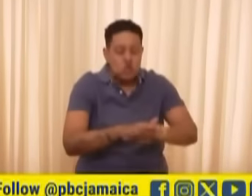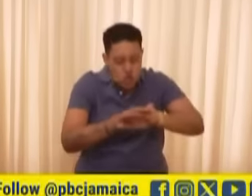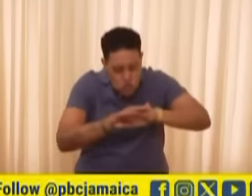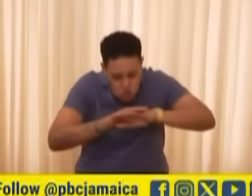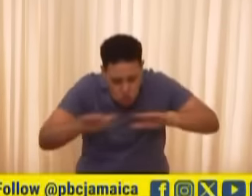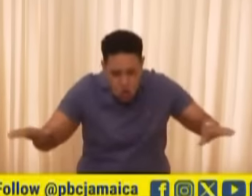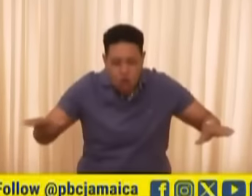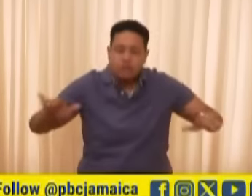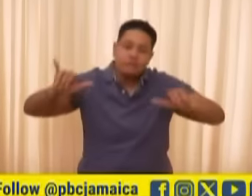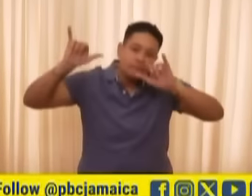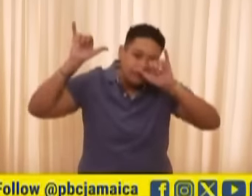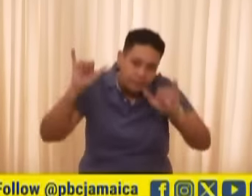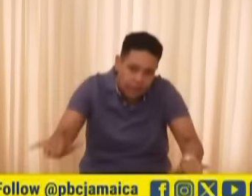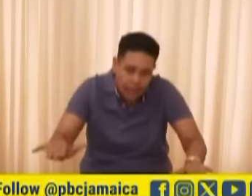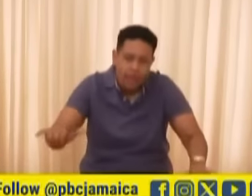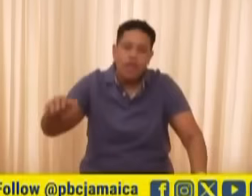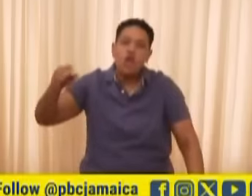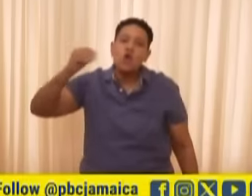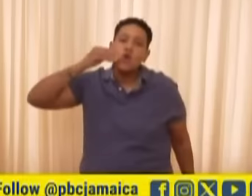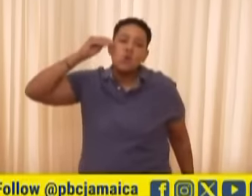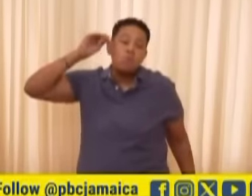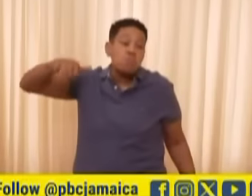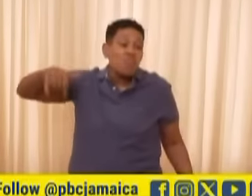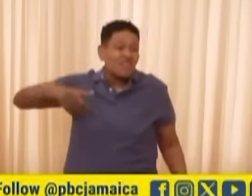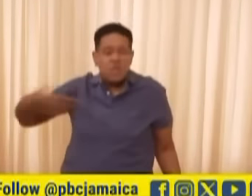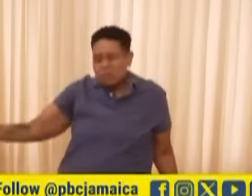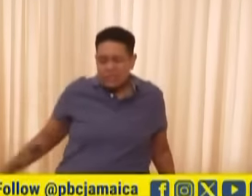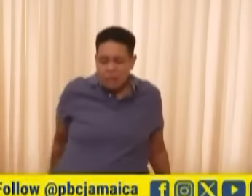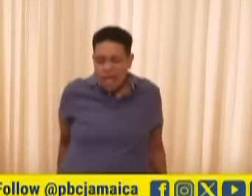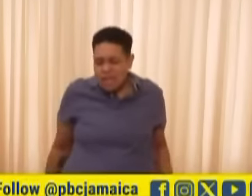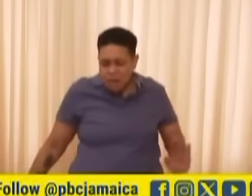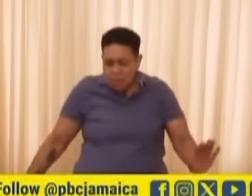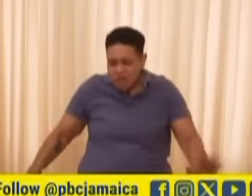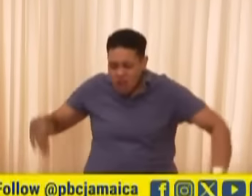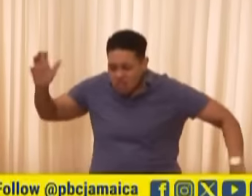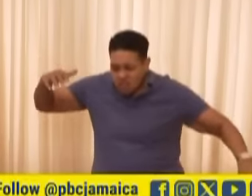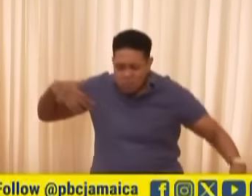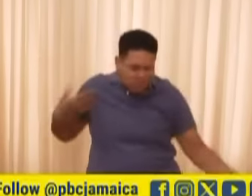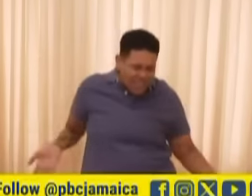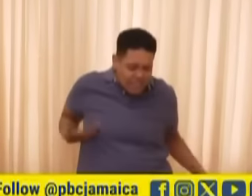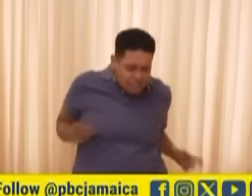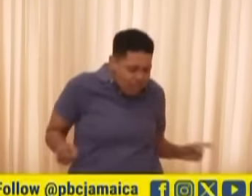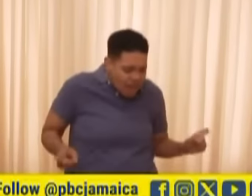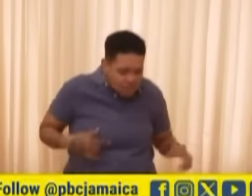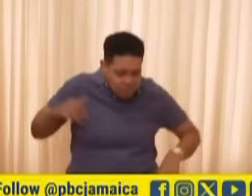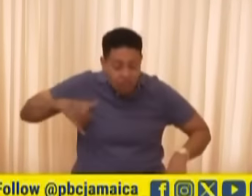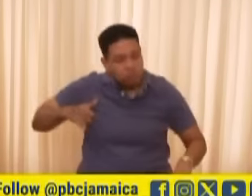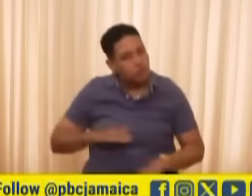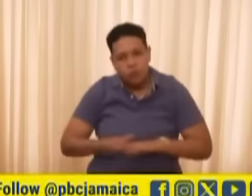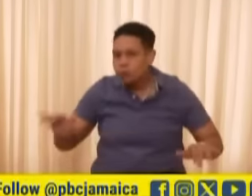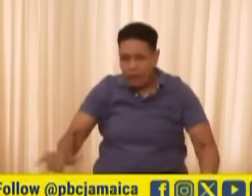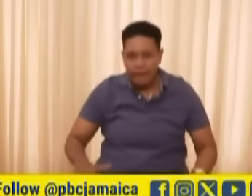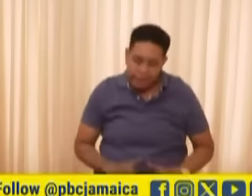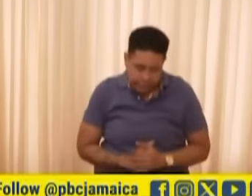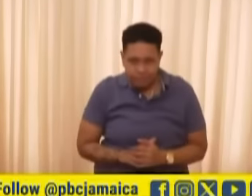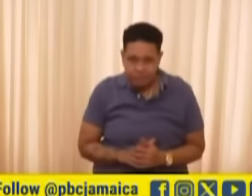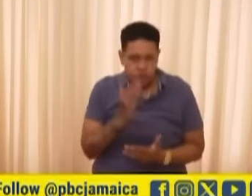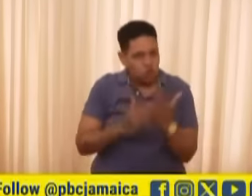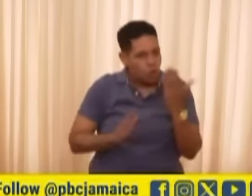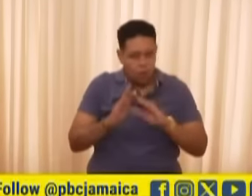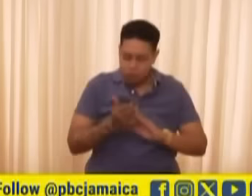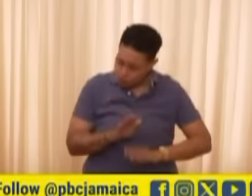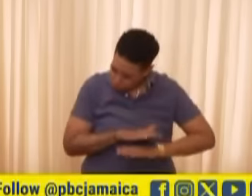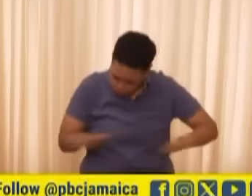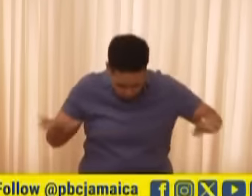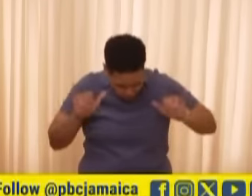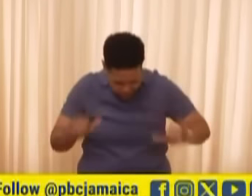not remain in these communities during the passage of the hurricane.